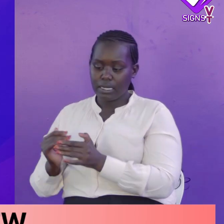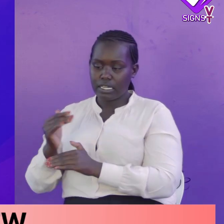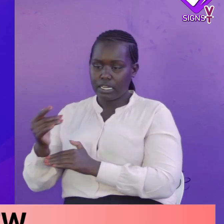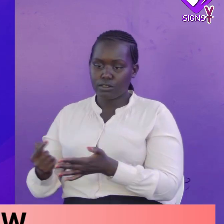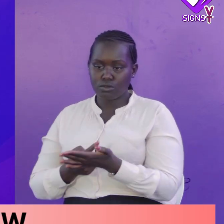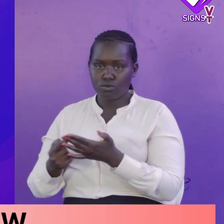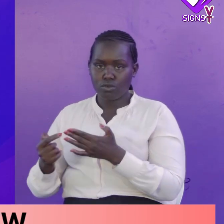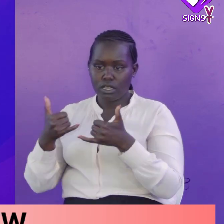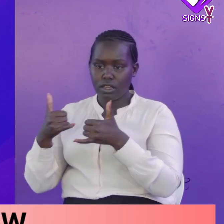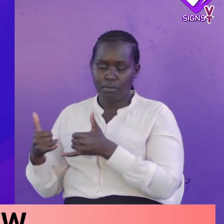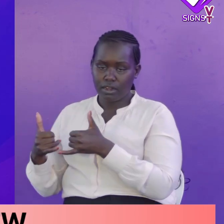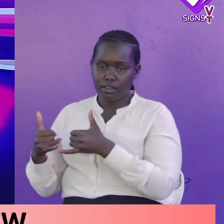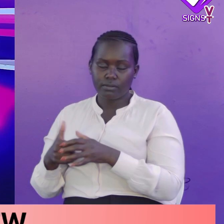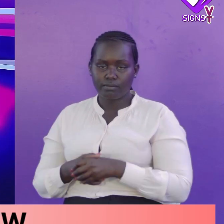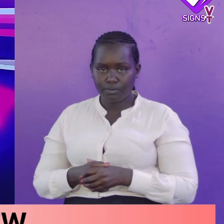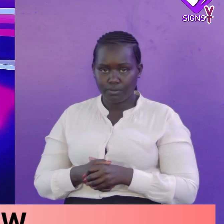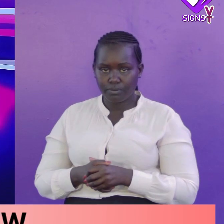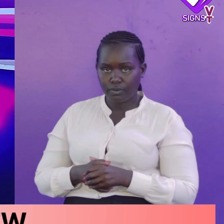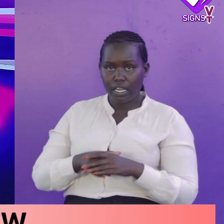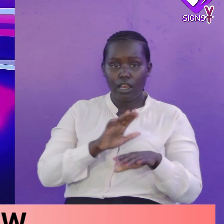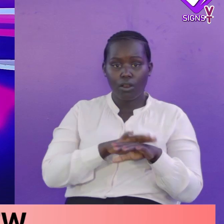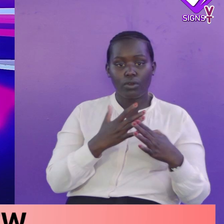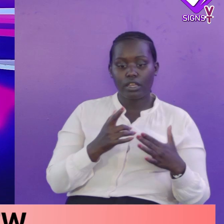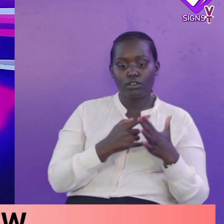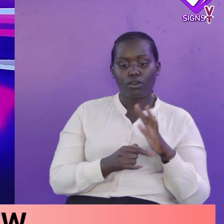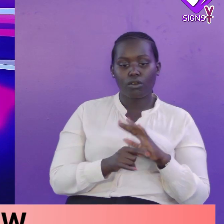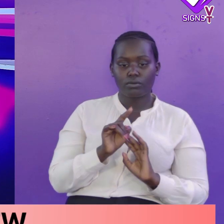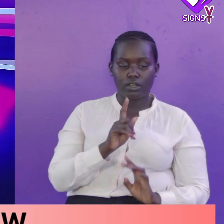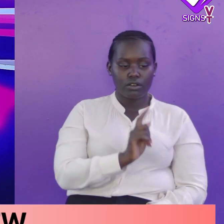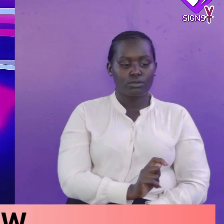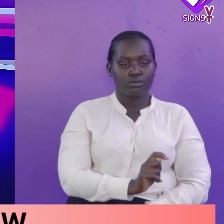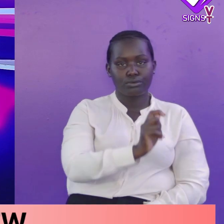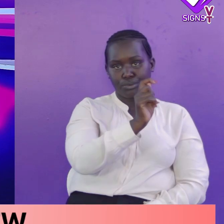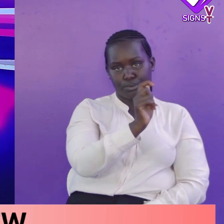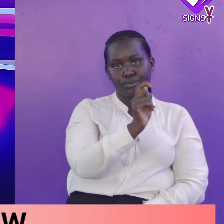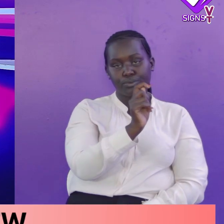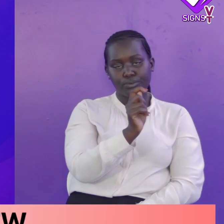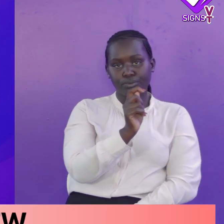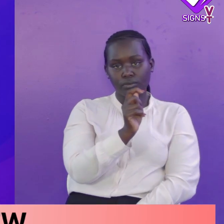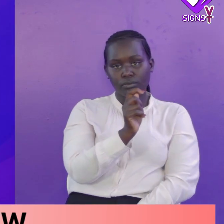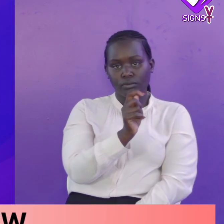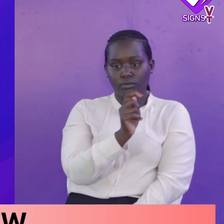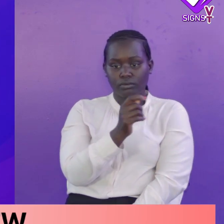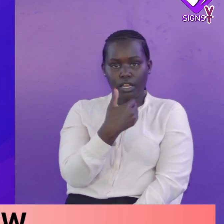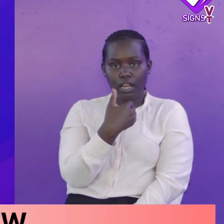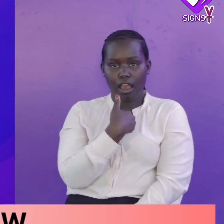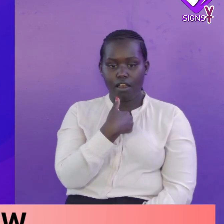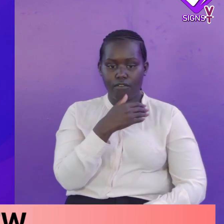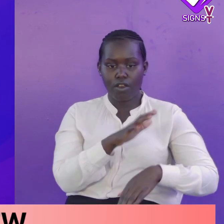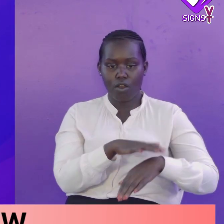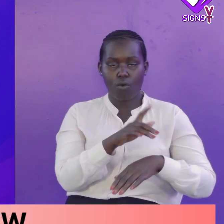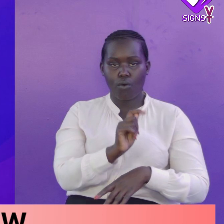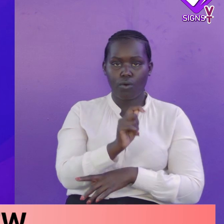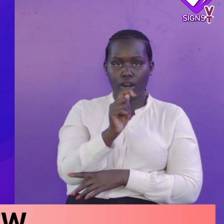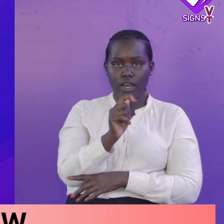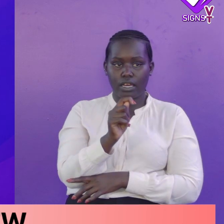are playing against Arsenal. But the good thing with Donnarumma is that he's tall. Yeah, that he's is tall. He has a very good height for that. Is